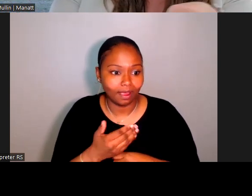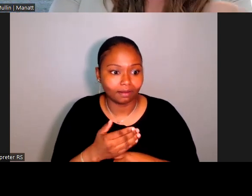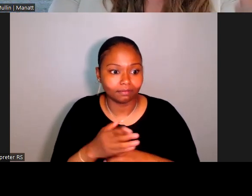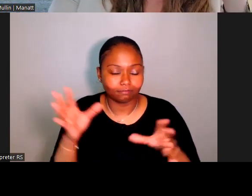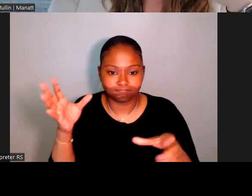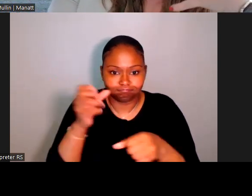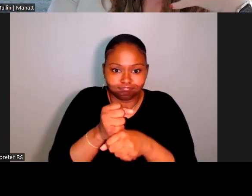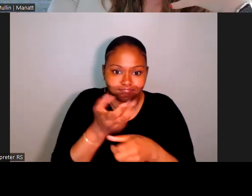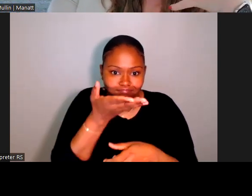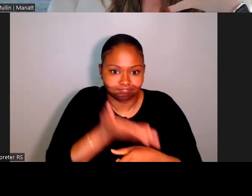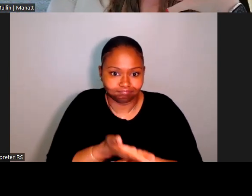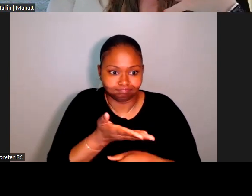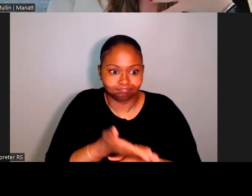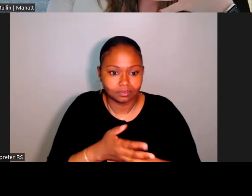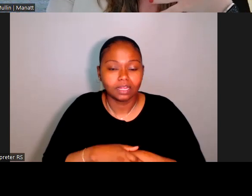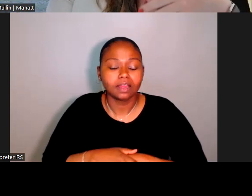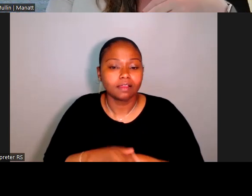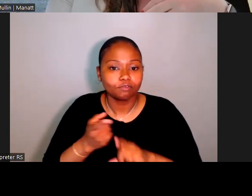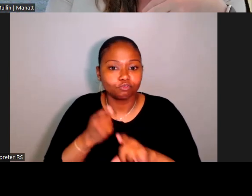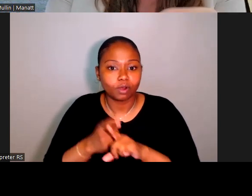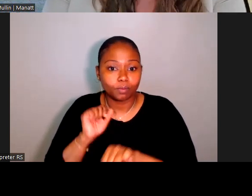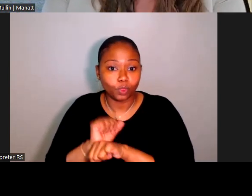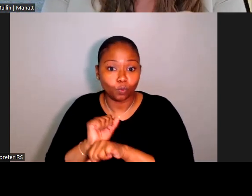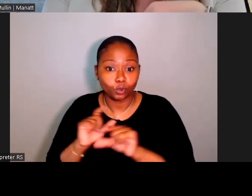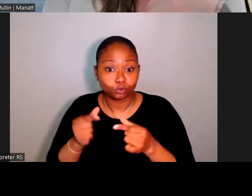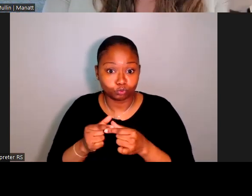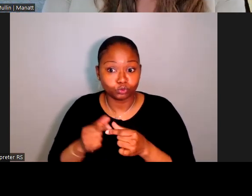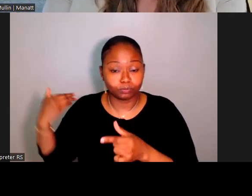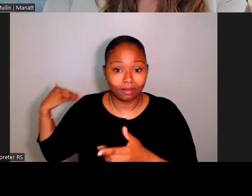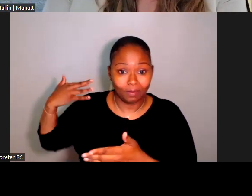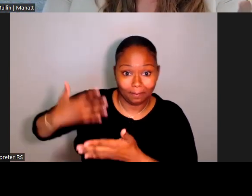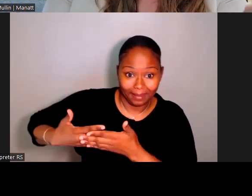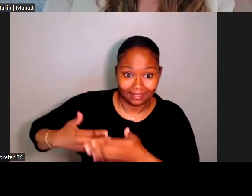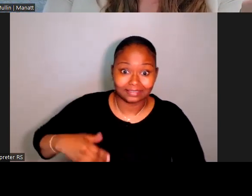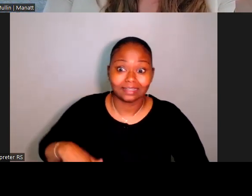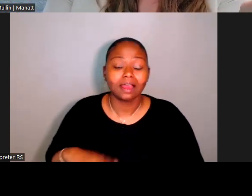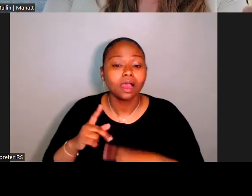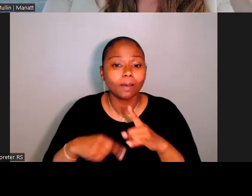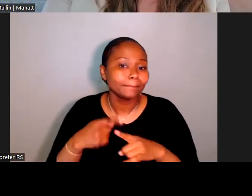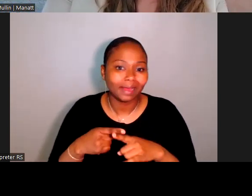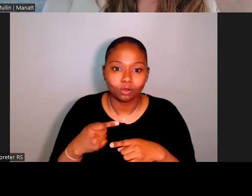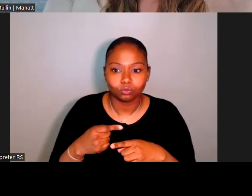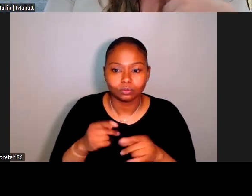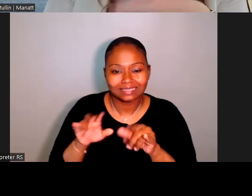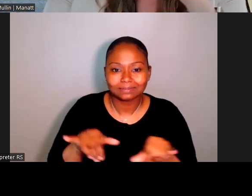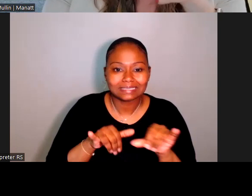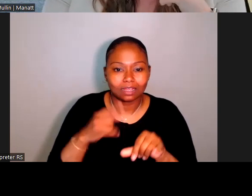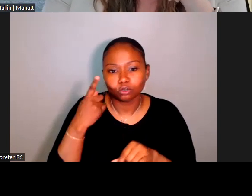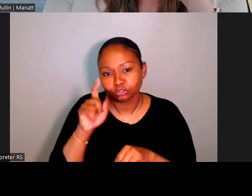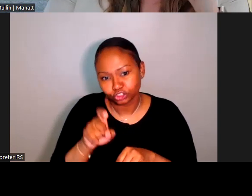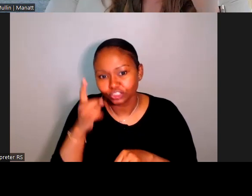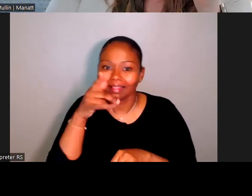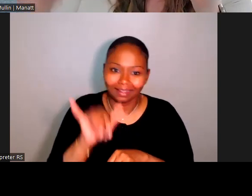model recommendation based on some of what we've heard from the work group to date around what some standards might look like. So I'll just go through these, and